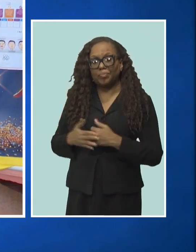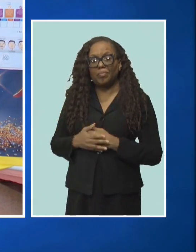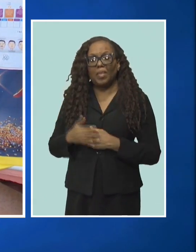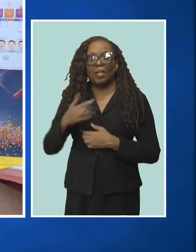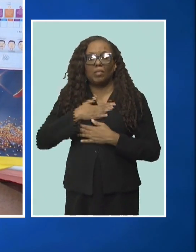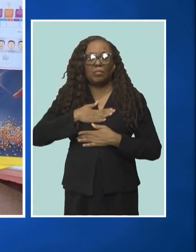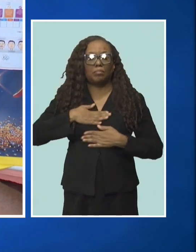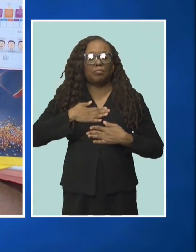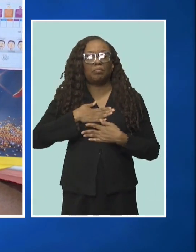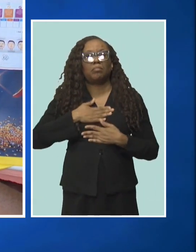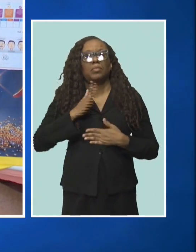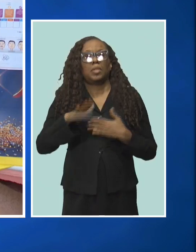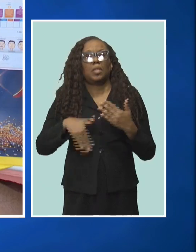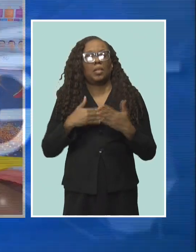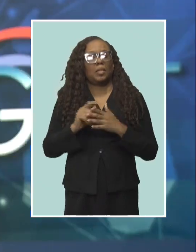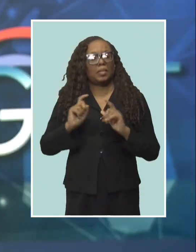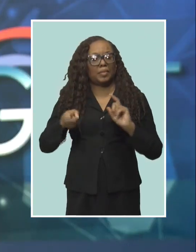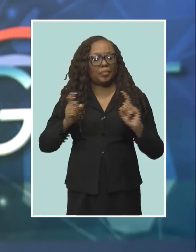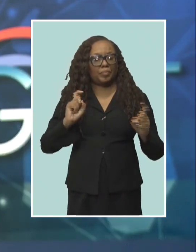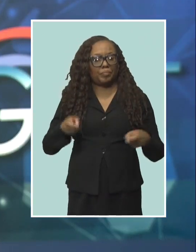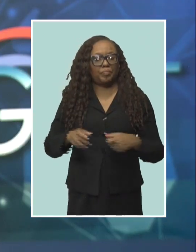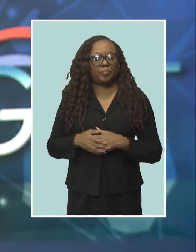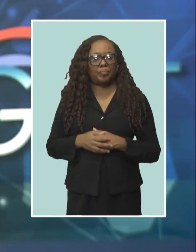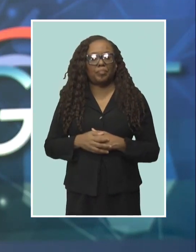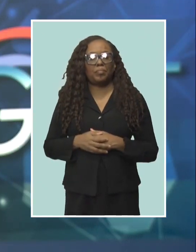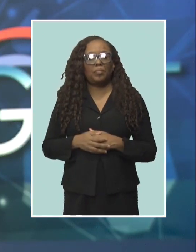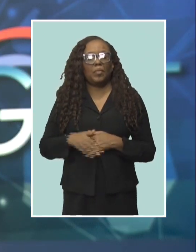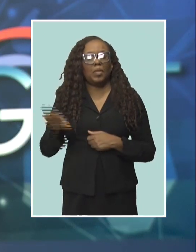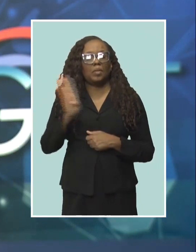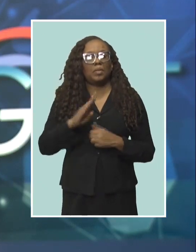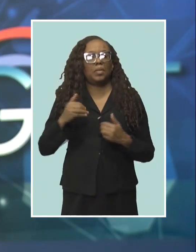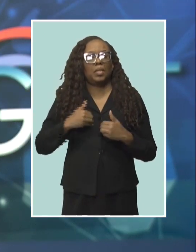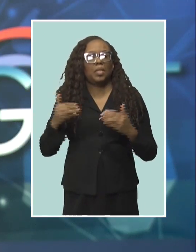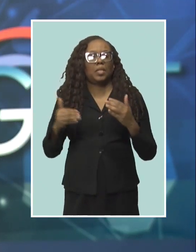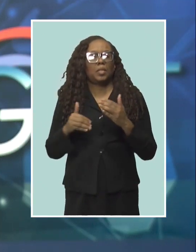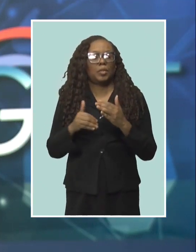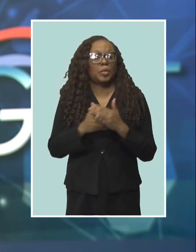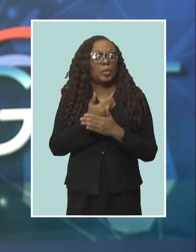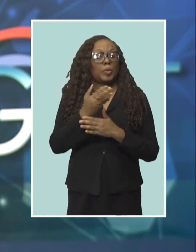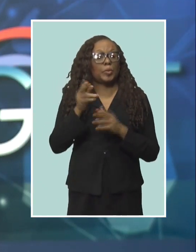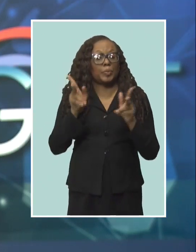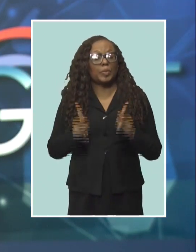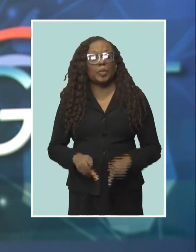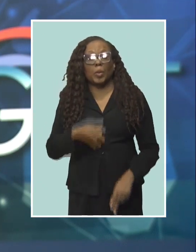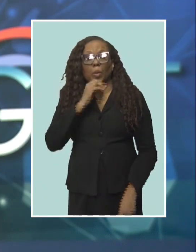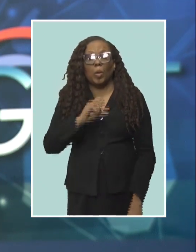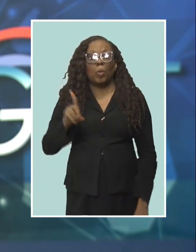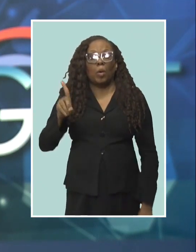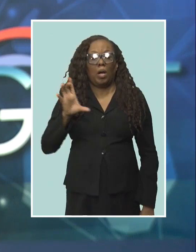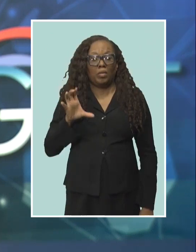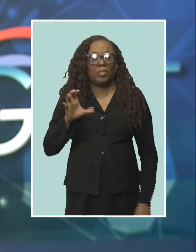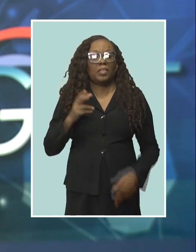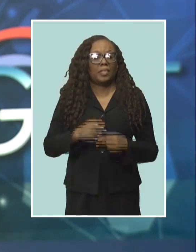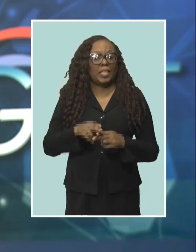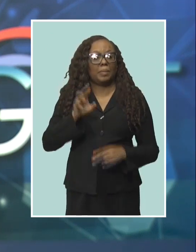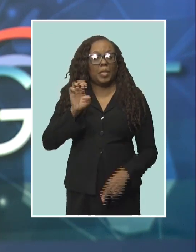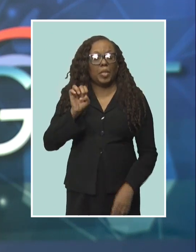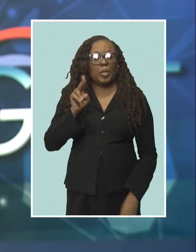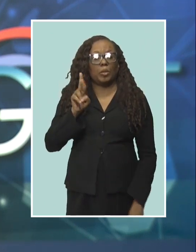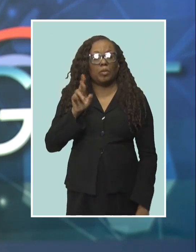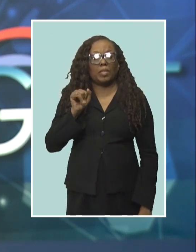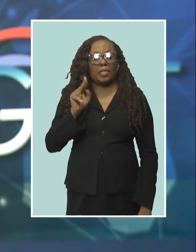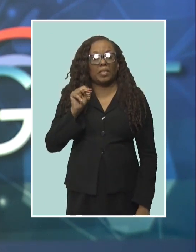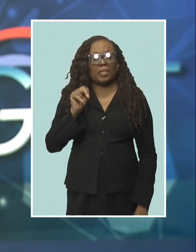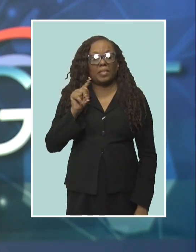I appreciate all the contributions. Well, Barbados has its newest centenarian, and her name is Justine Alls. She celebrated